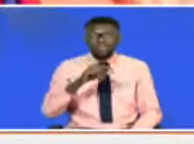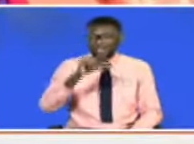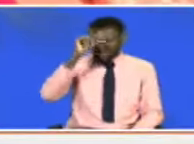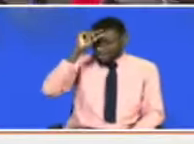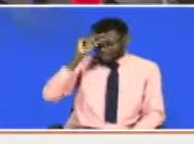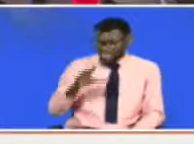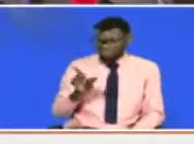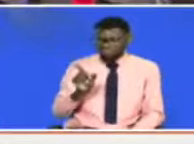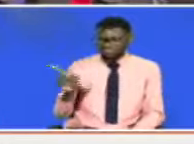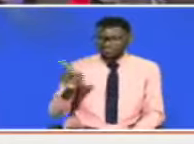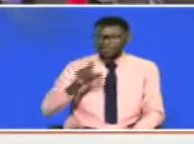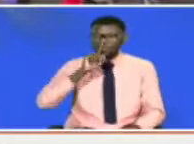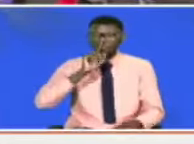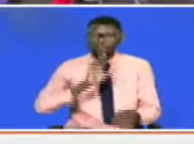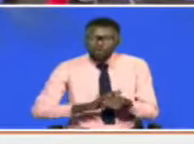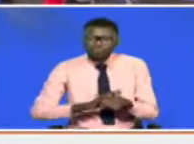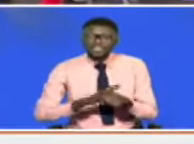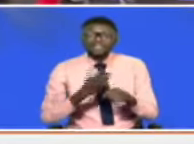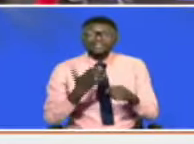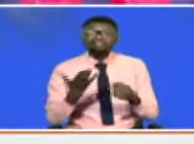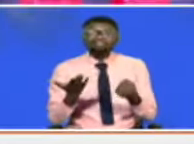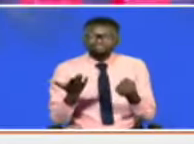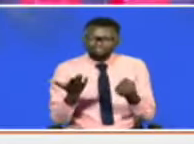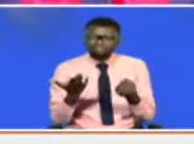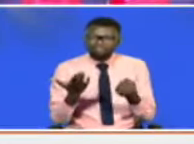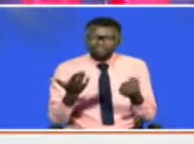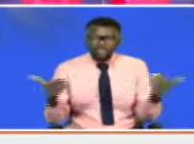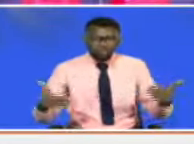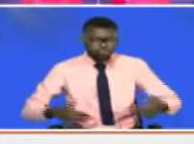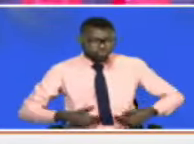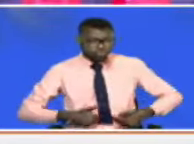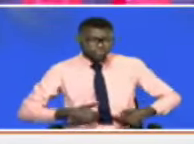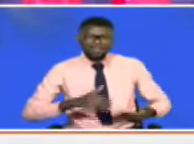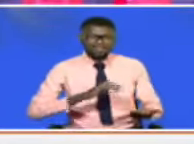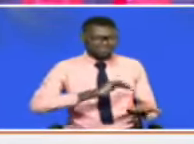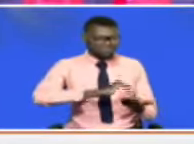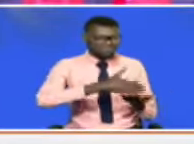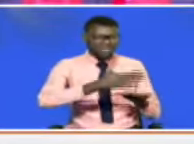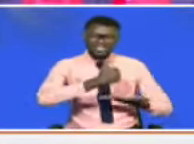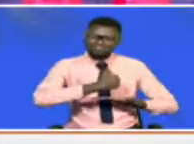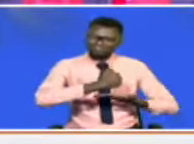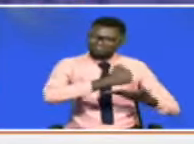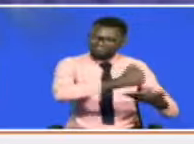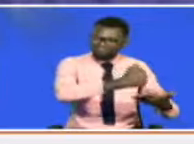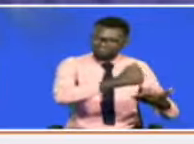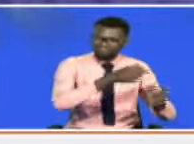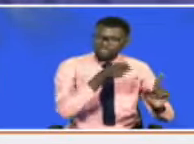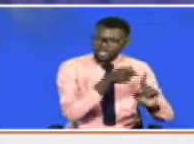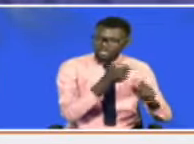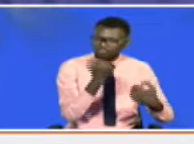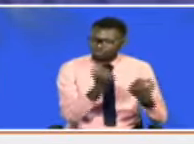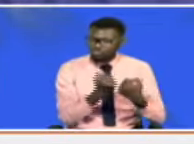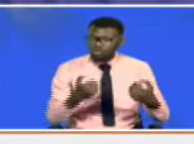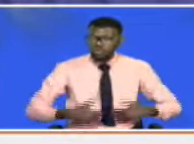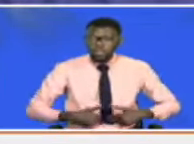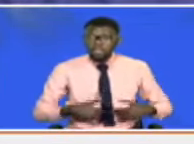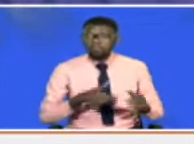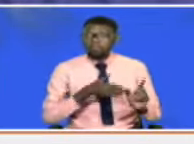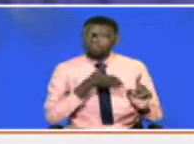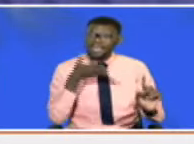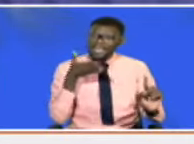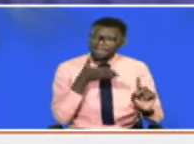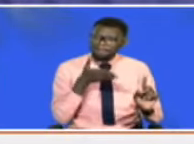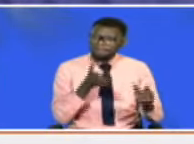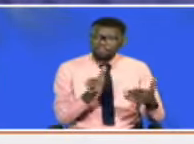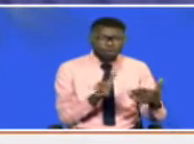to roll out the Wikwatio and Youth Fund to support the youth. We aim to create more opportunities